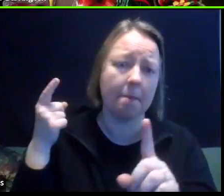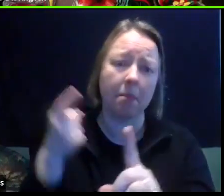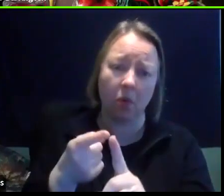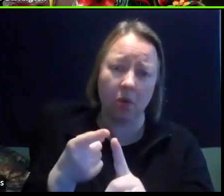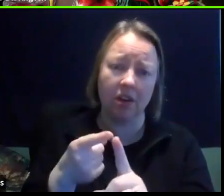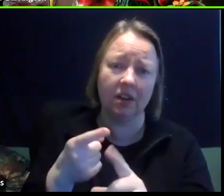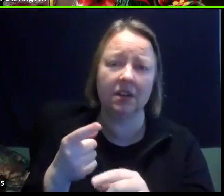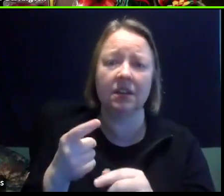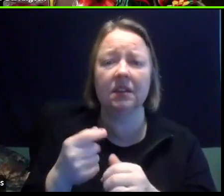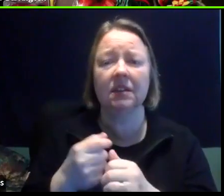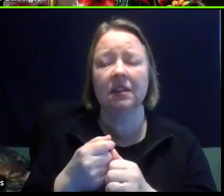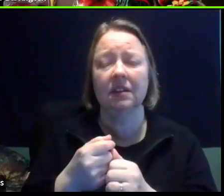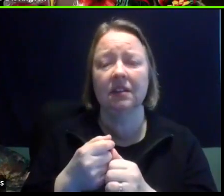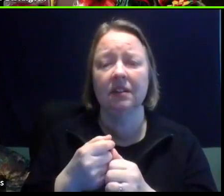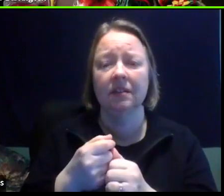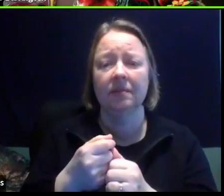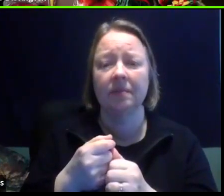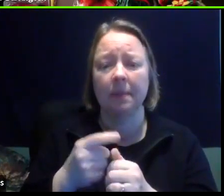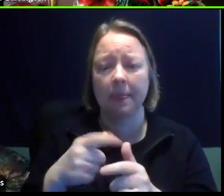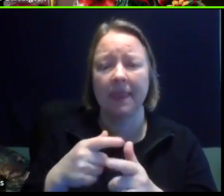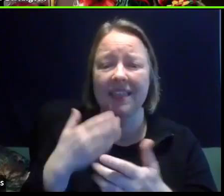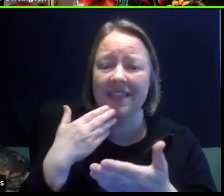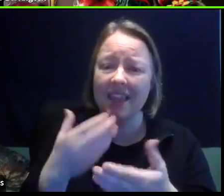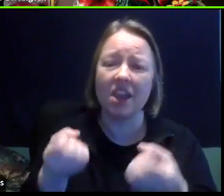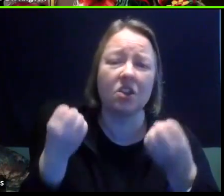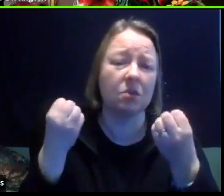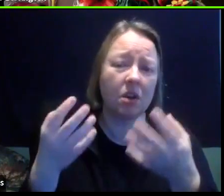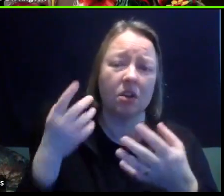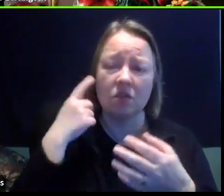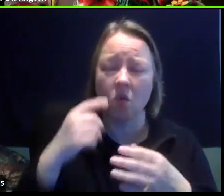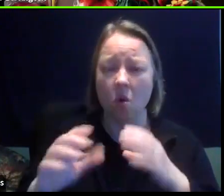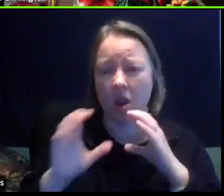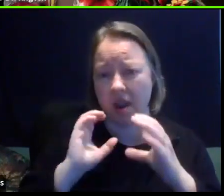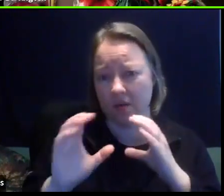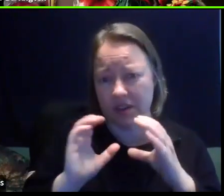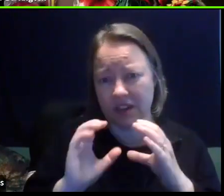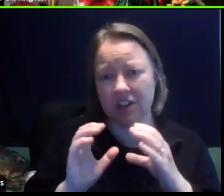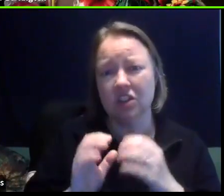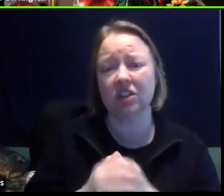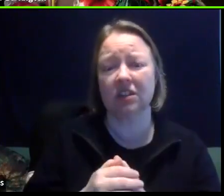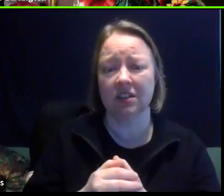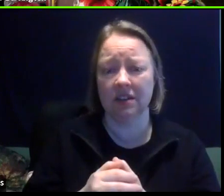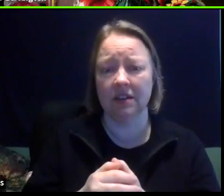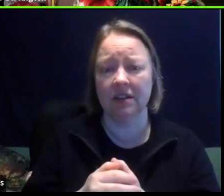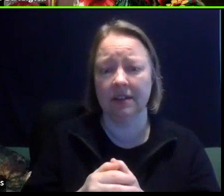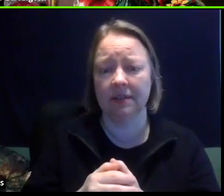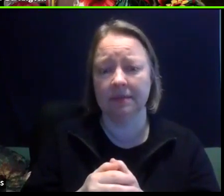And the comment is, thank you so much for these conversations.